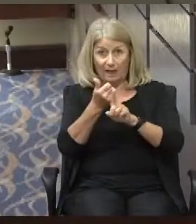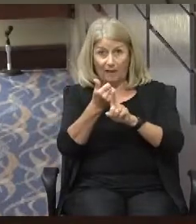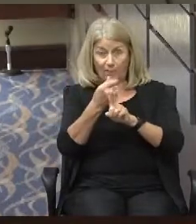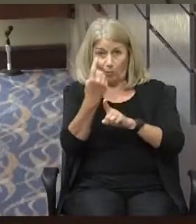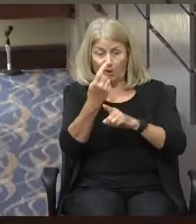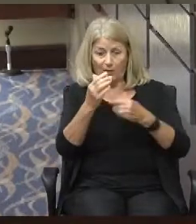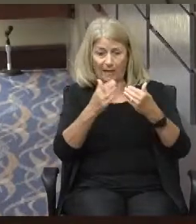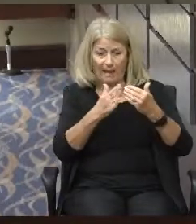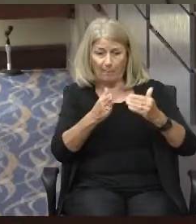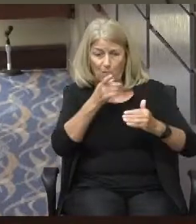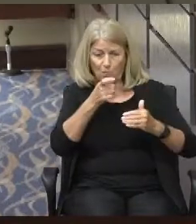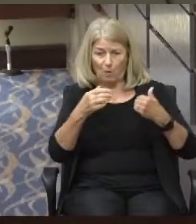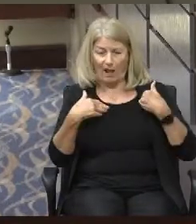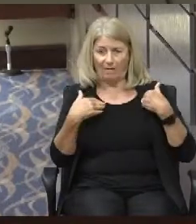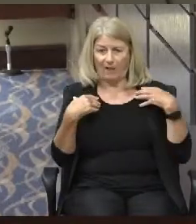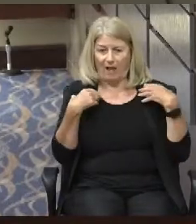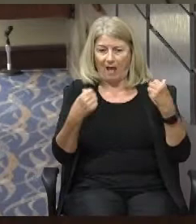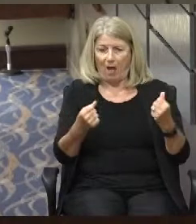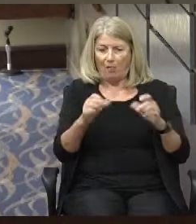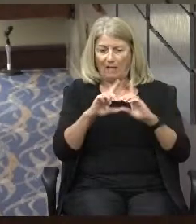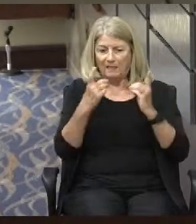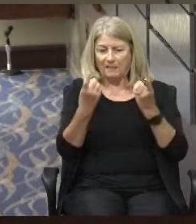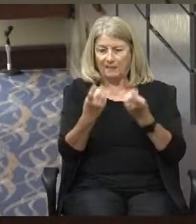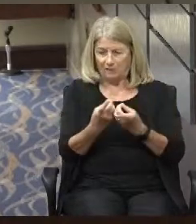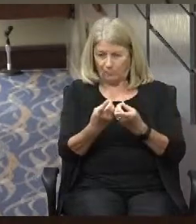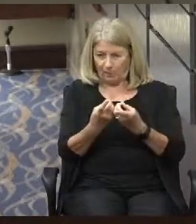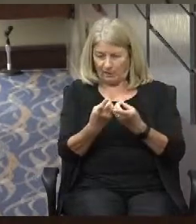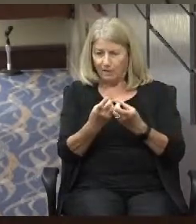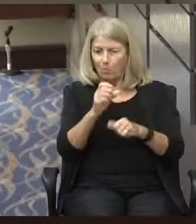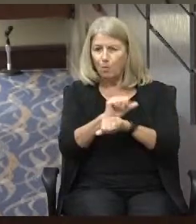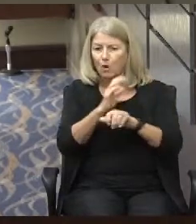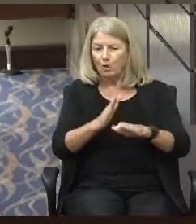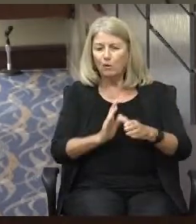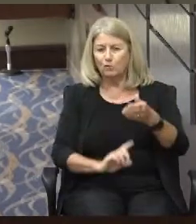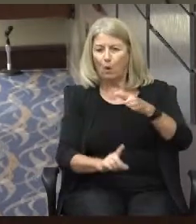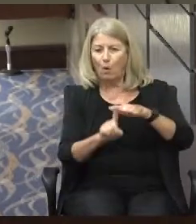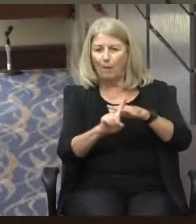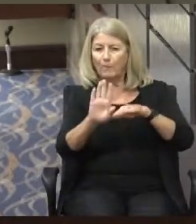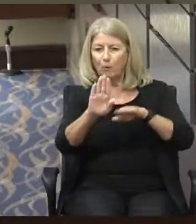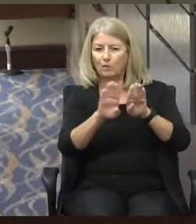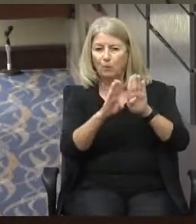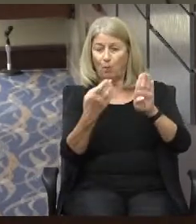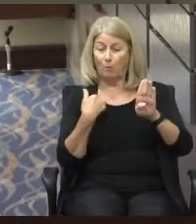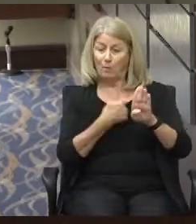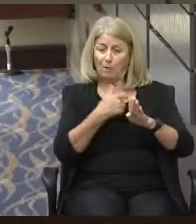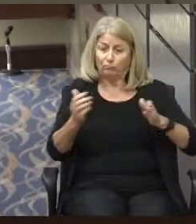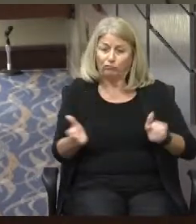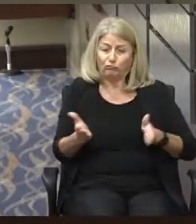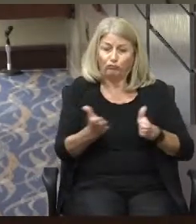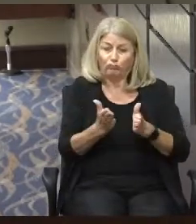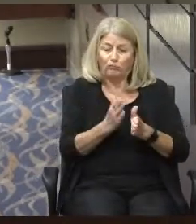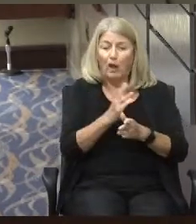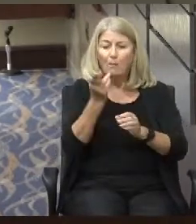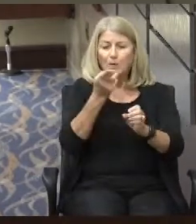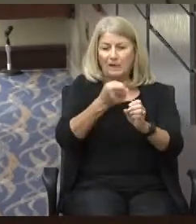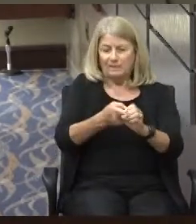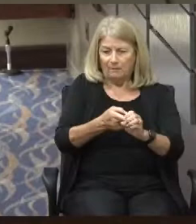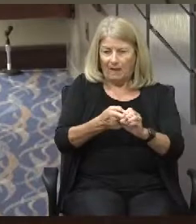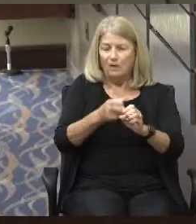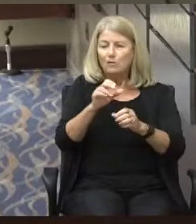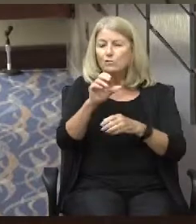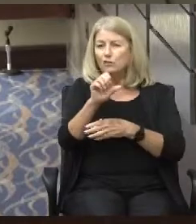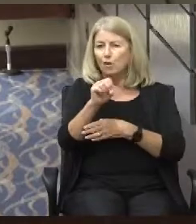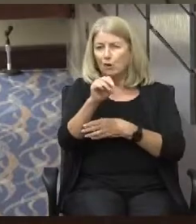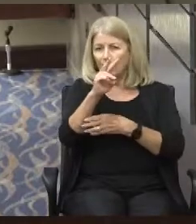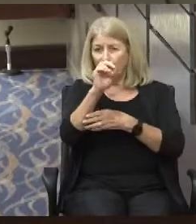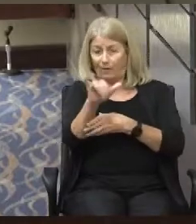has a health district worker show up at your door, we really encourage you to participate in the survey. This gives us really critical information.